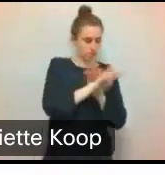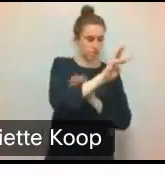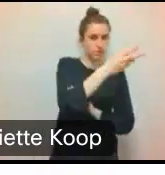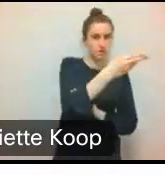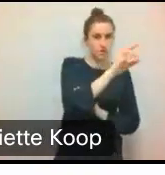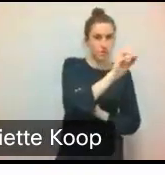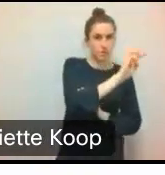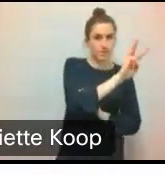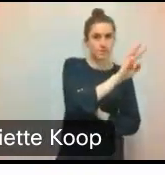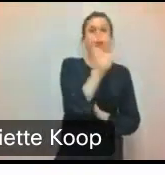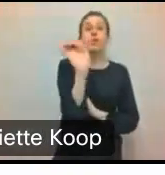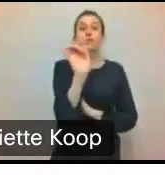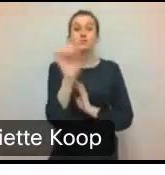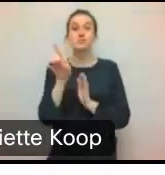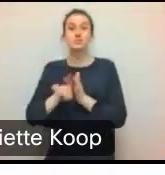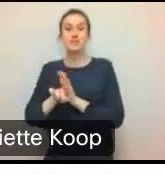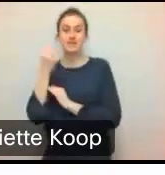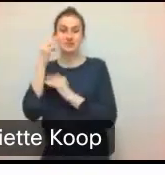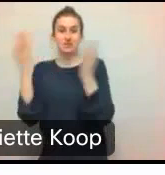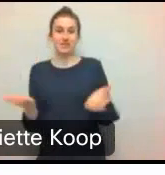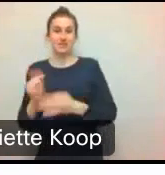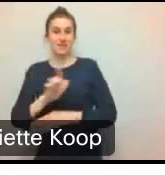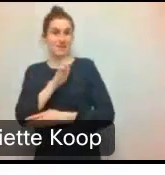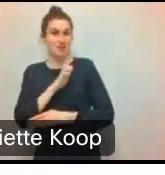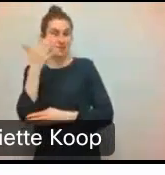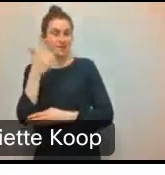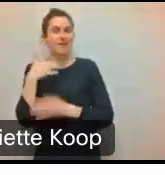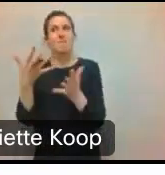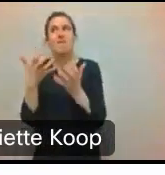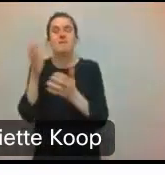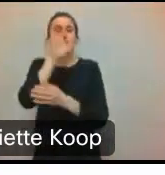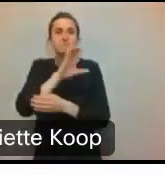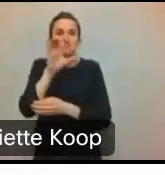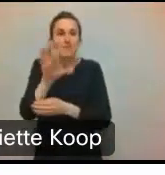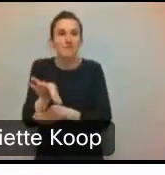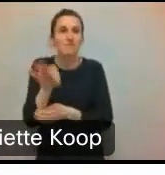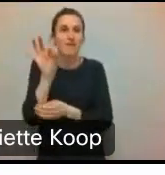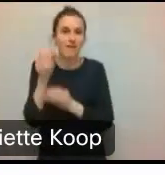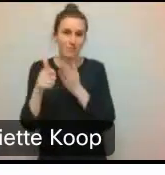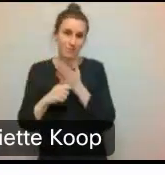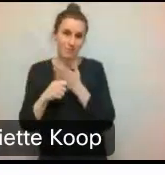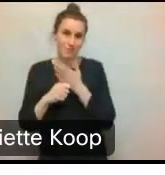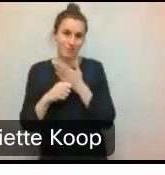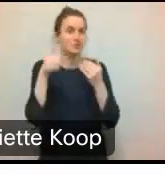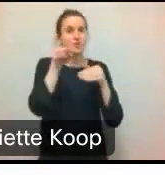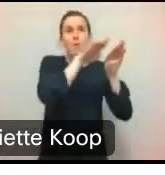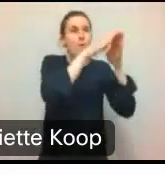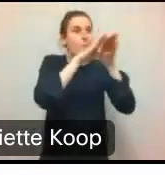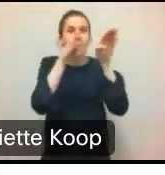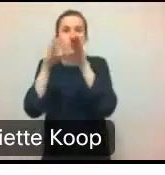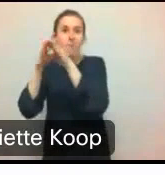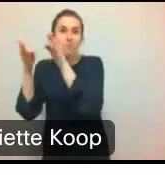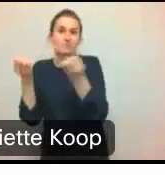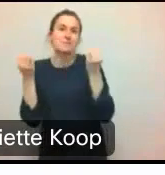also had the tab open to our library because I wanted to find that article. So you just open as many tabs as you